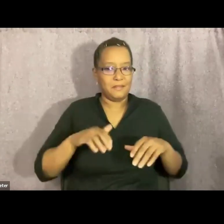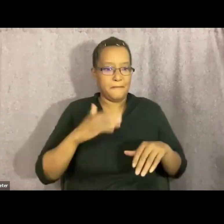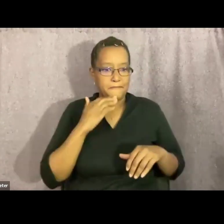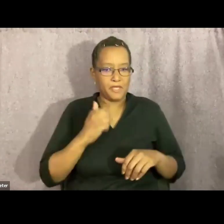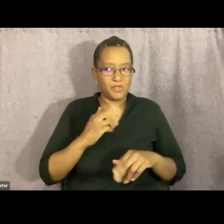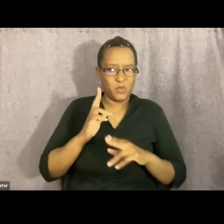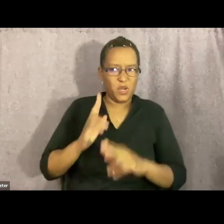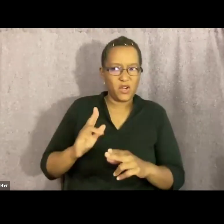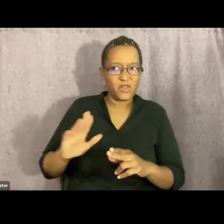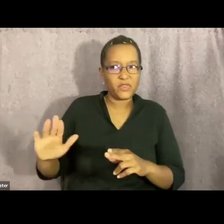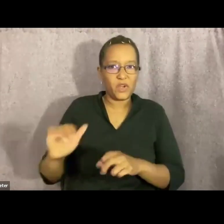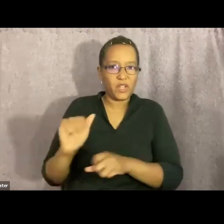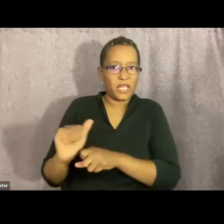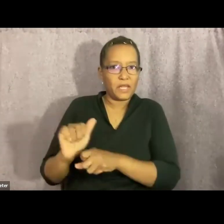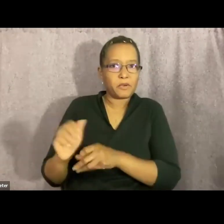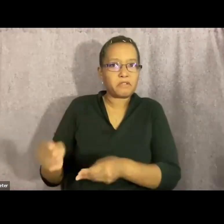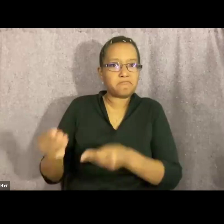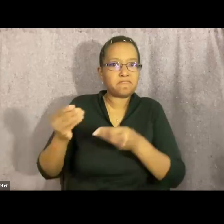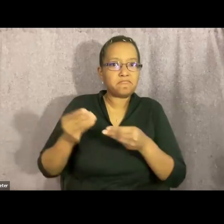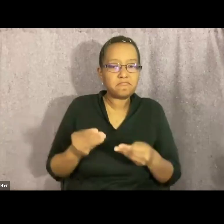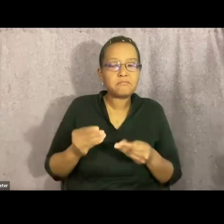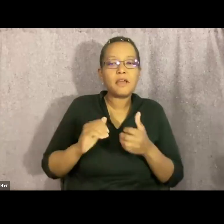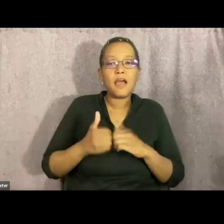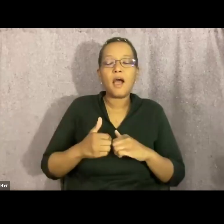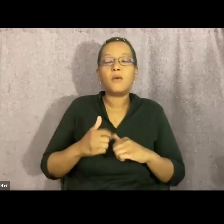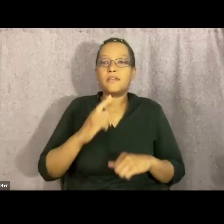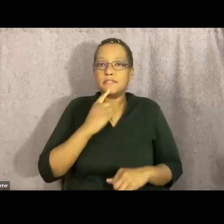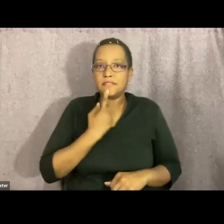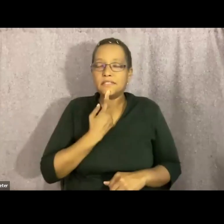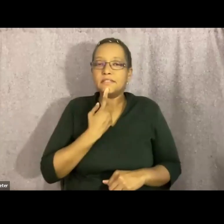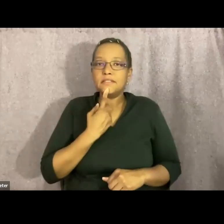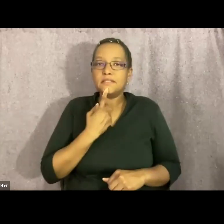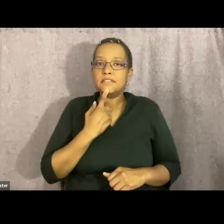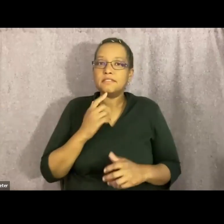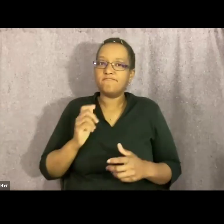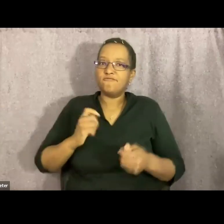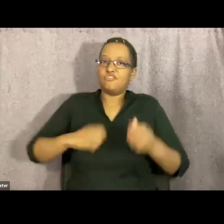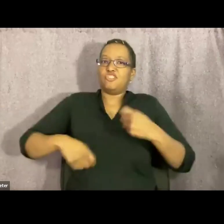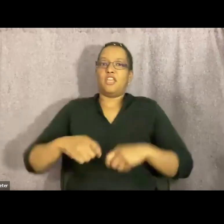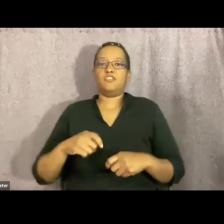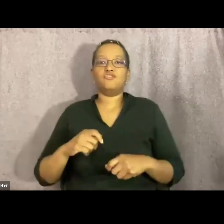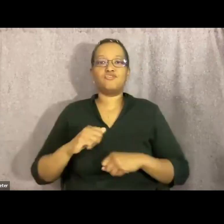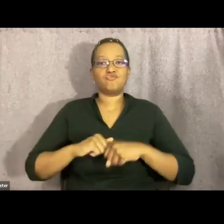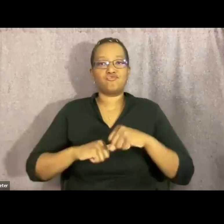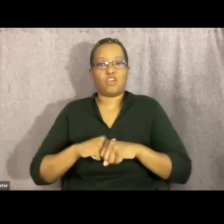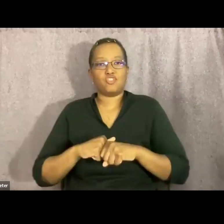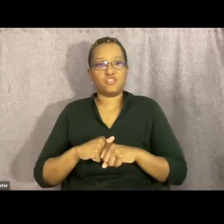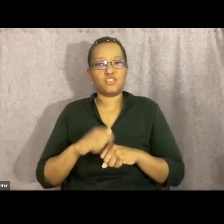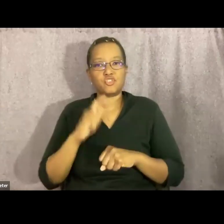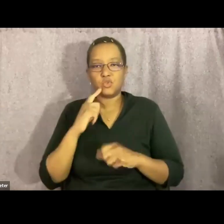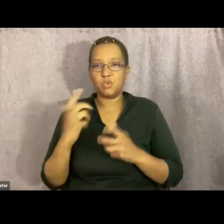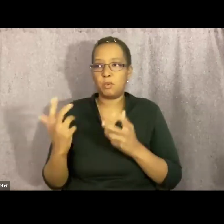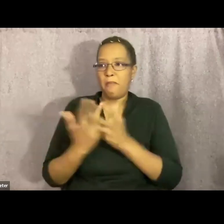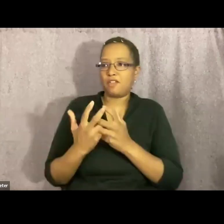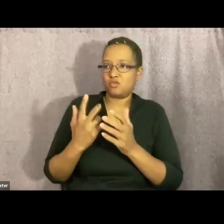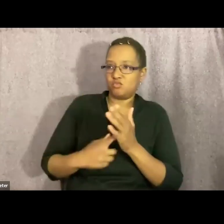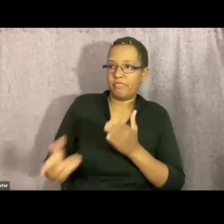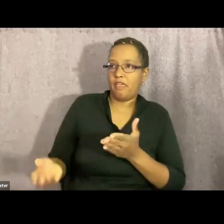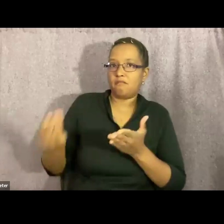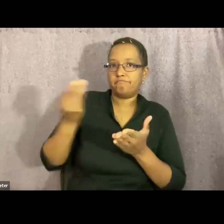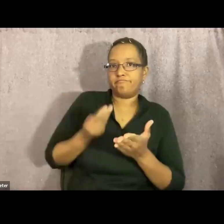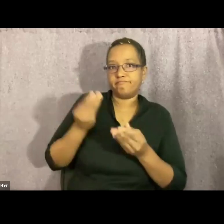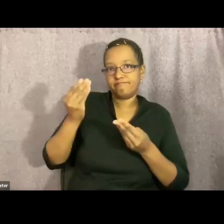by by significantly pivoting the program structure to match the input offered. This